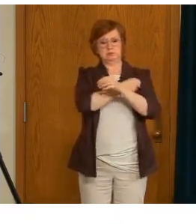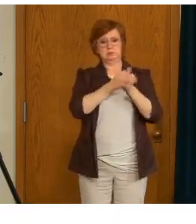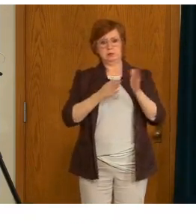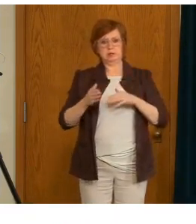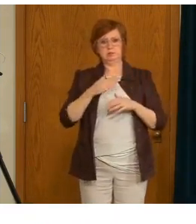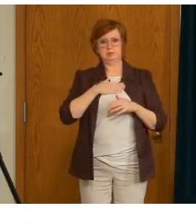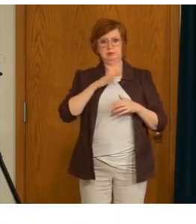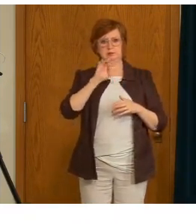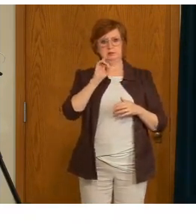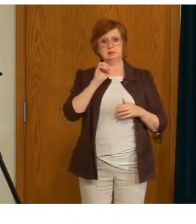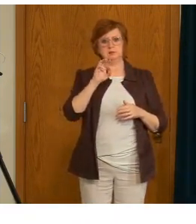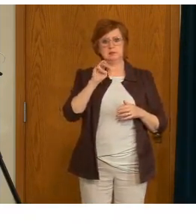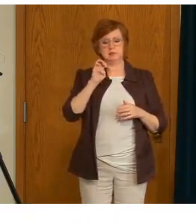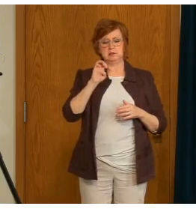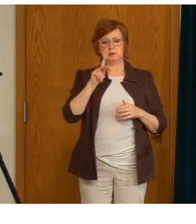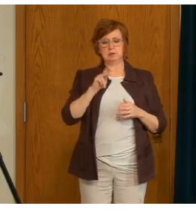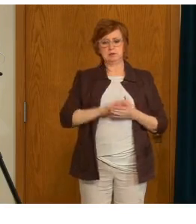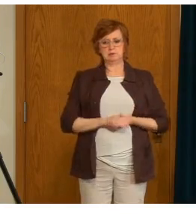go ahead.